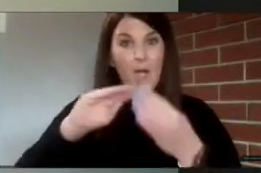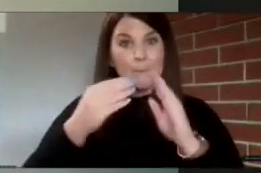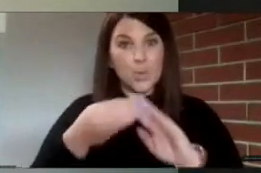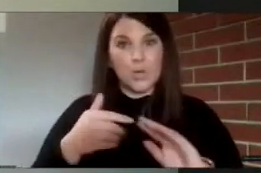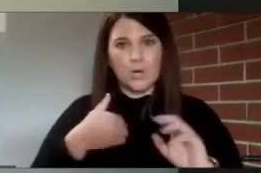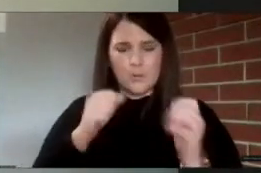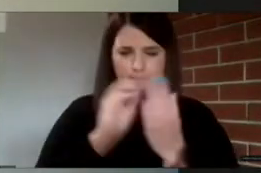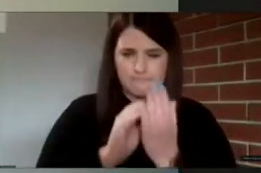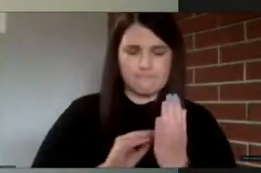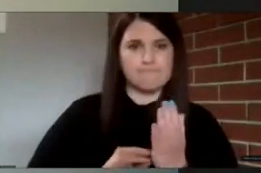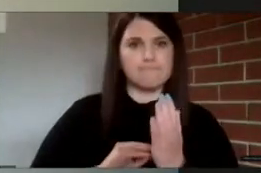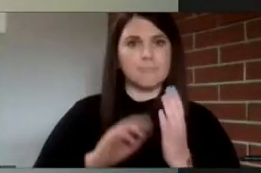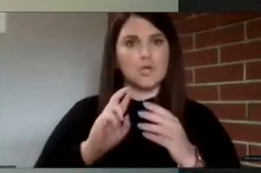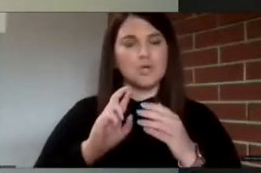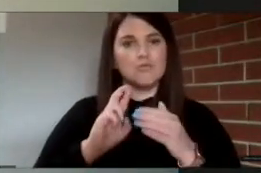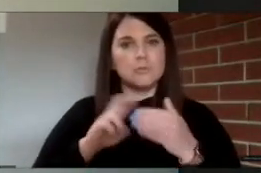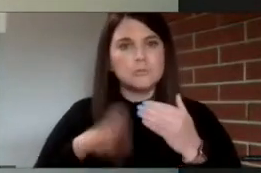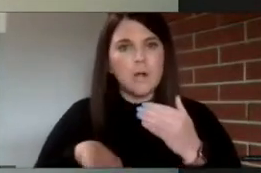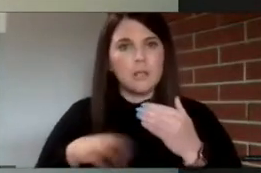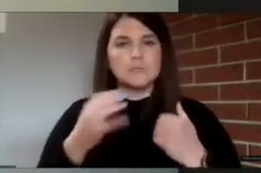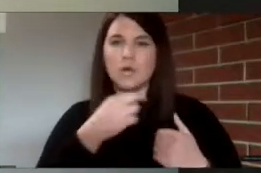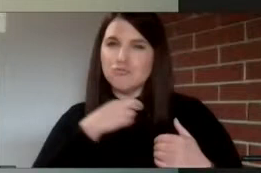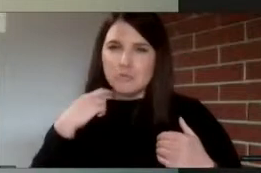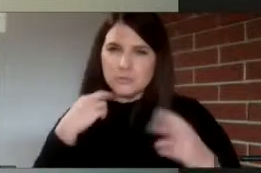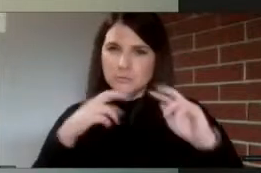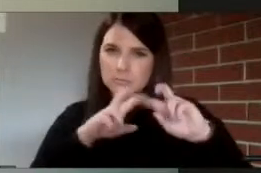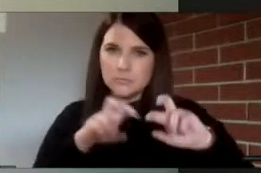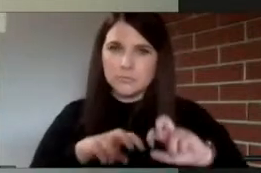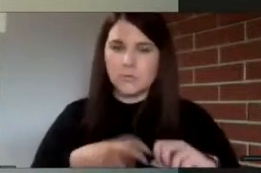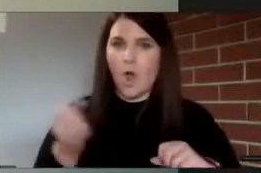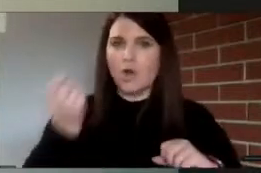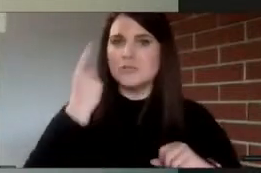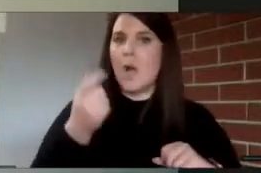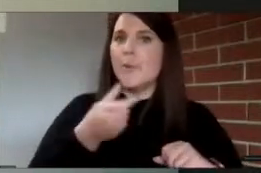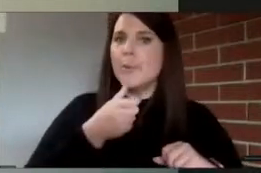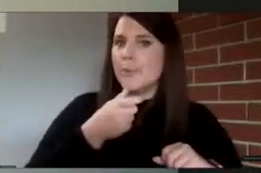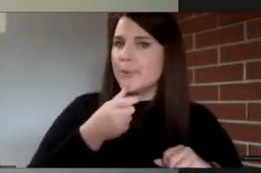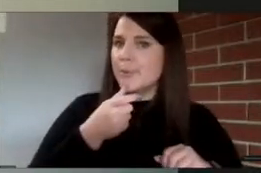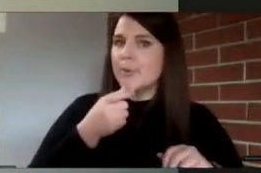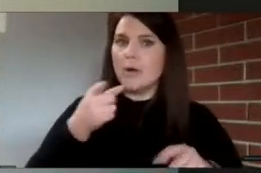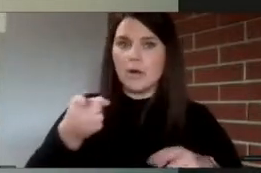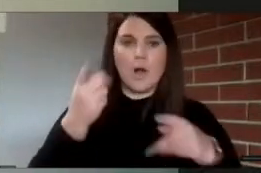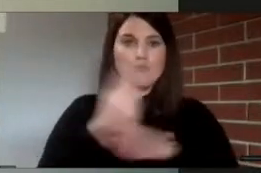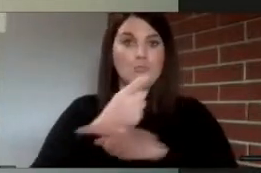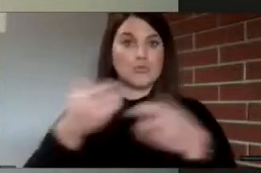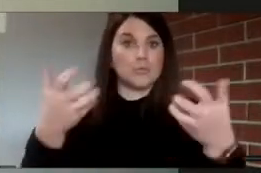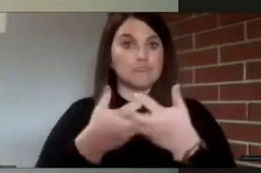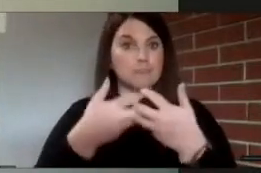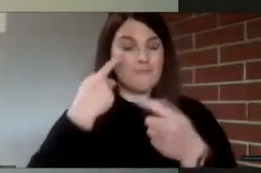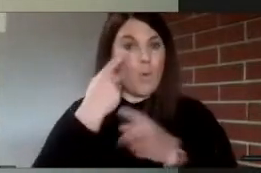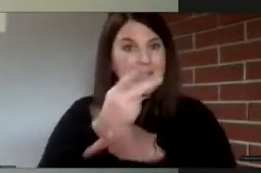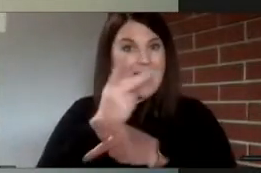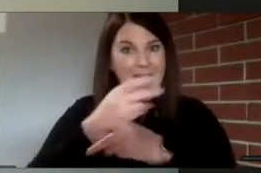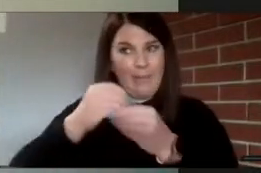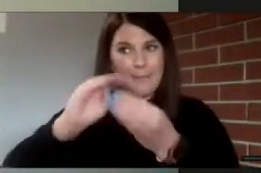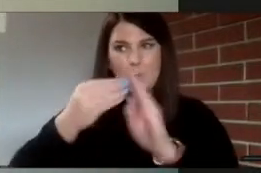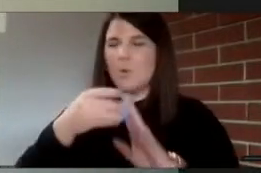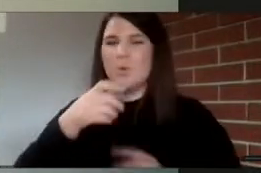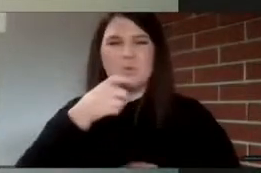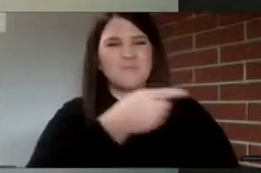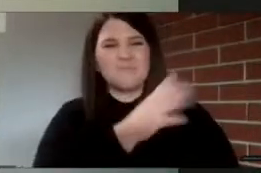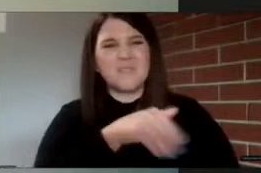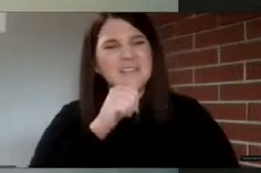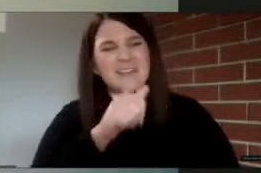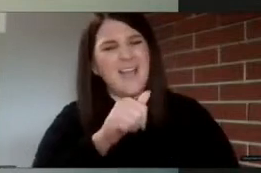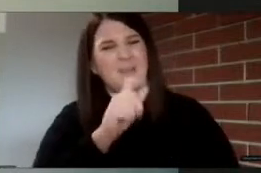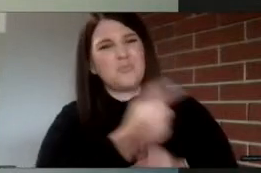measures and risk stratify people and understand who is appropriate for care in the community and who isn't.